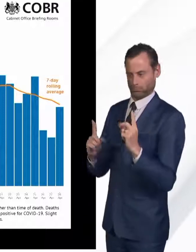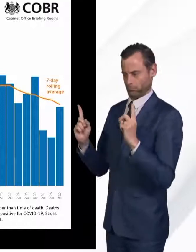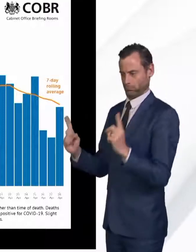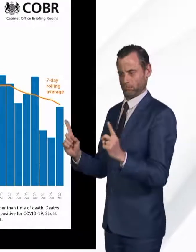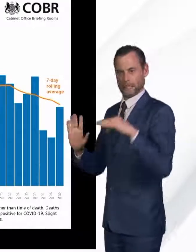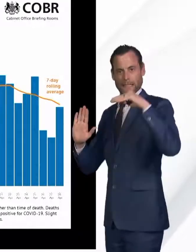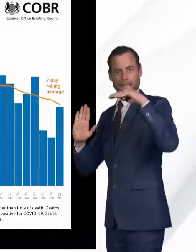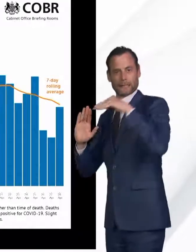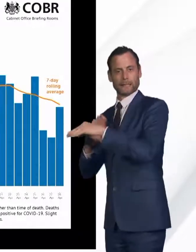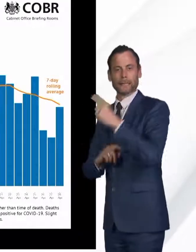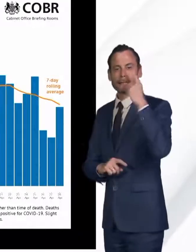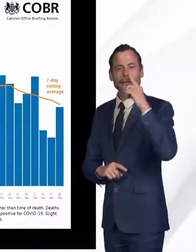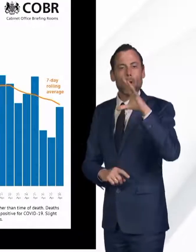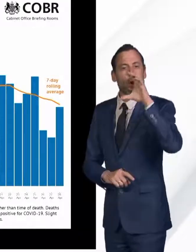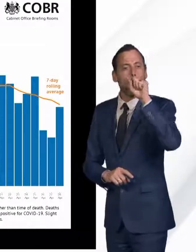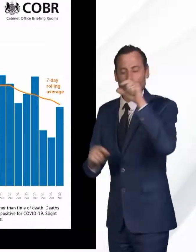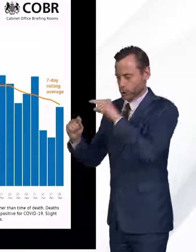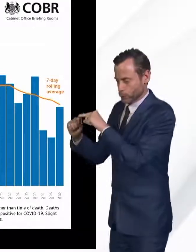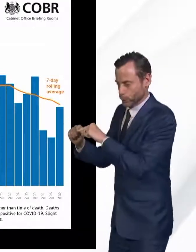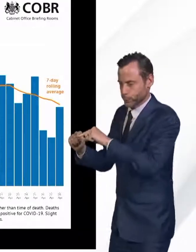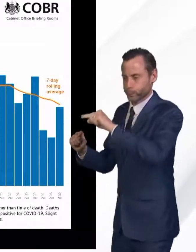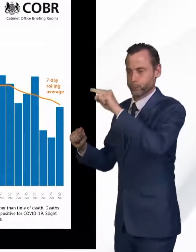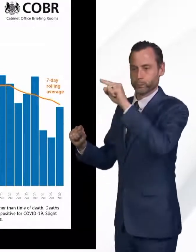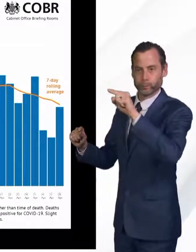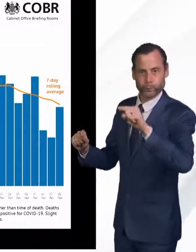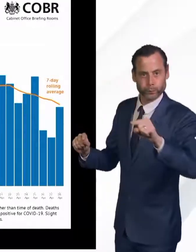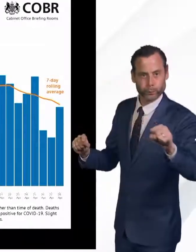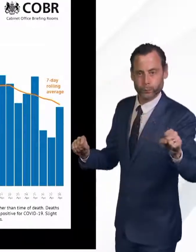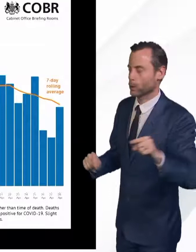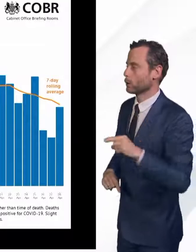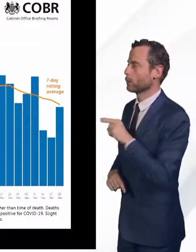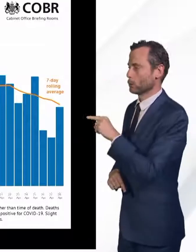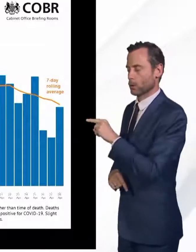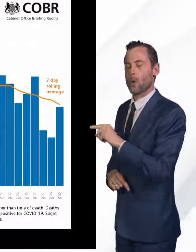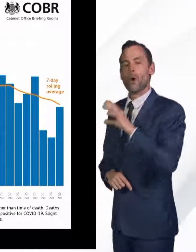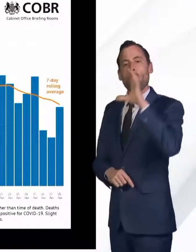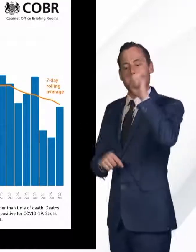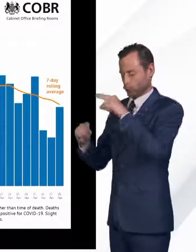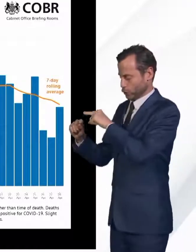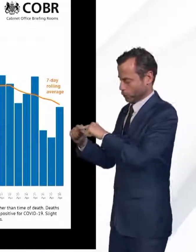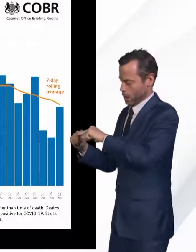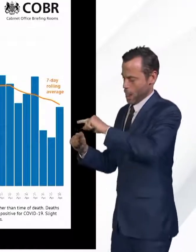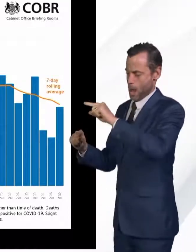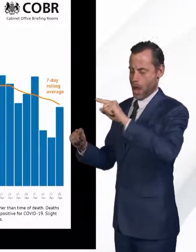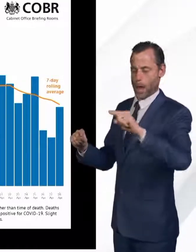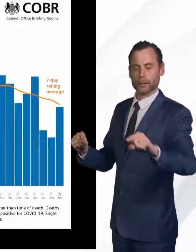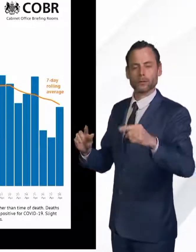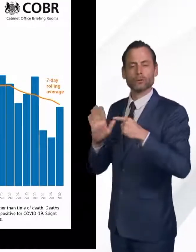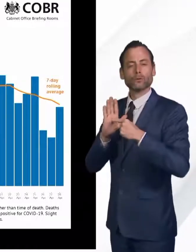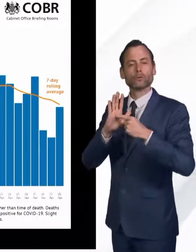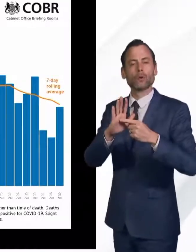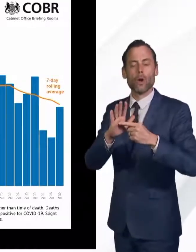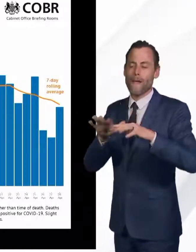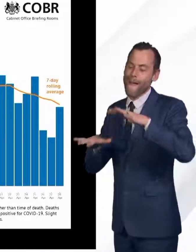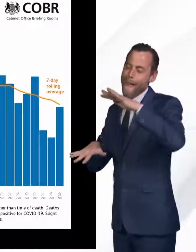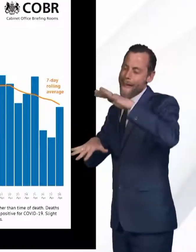at the orange line. The orange line is a 7-day rolling average, and the reason we use that is that there are these very strong weekend effects in these